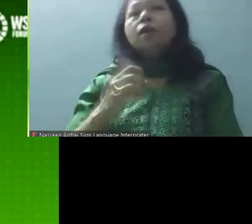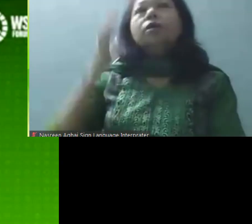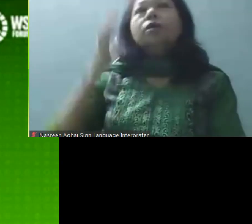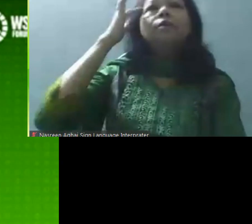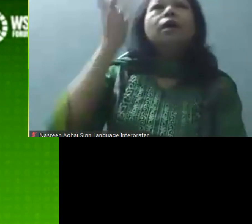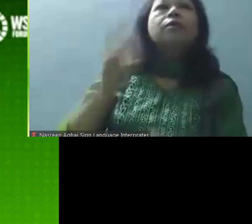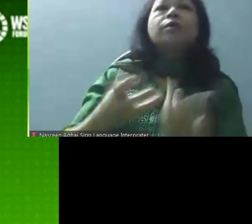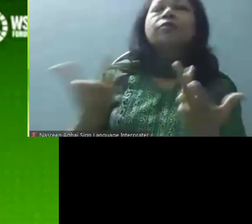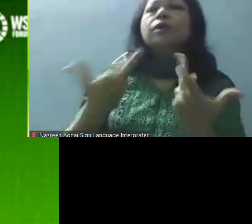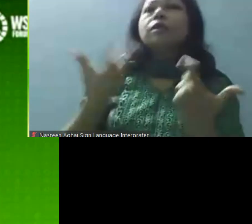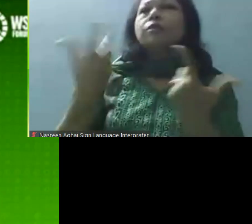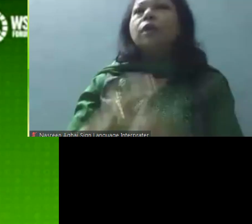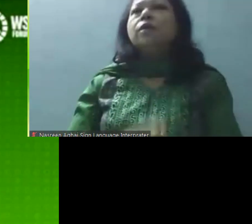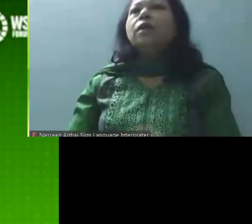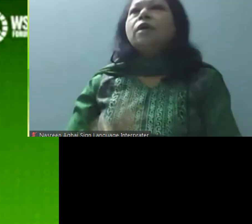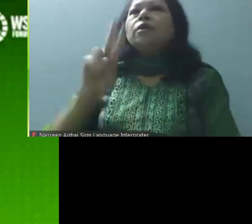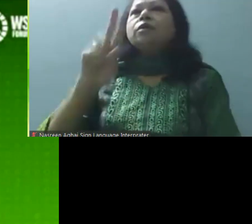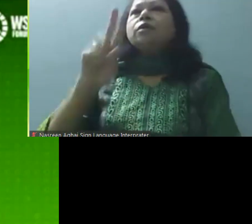for up to $20,000,